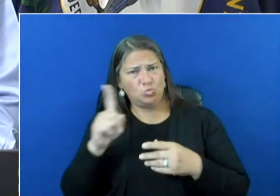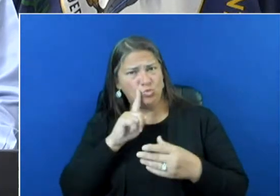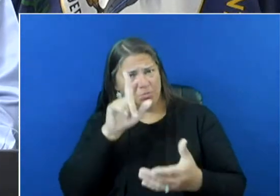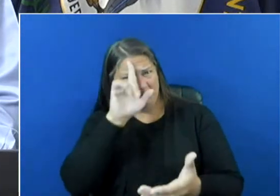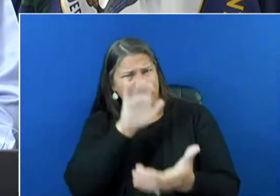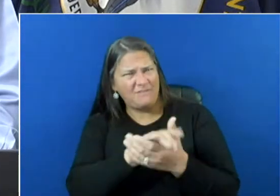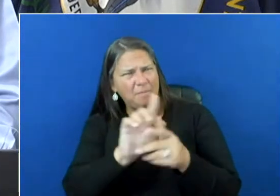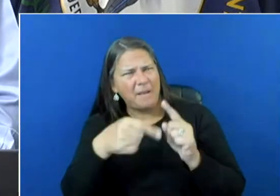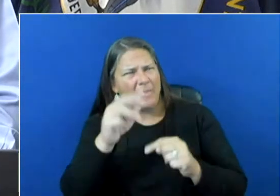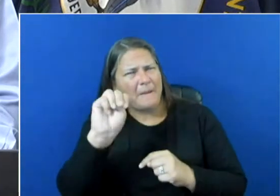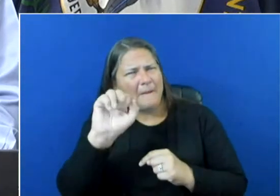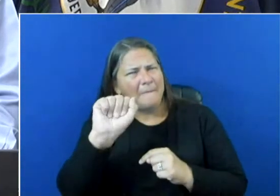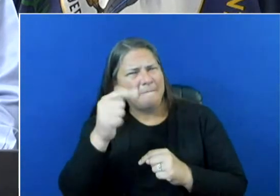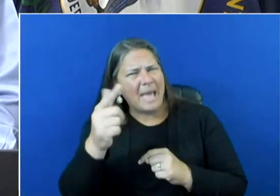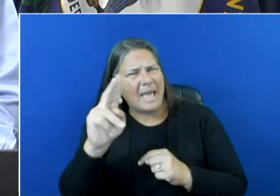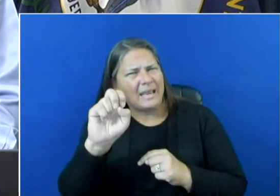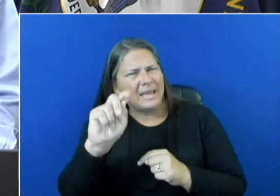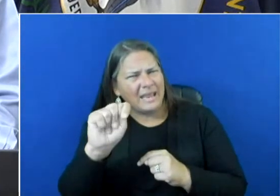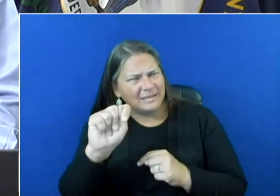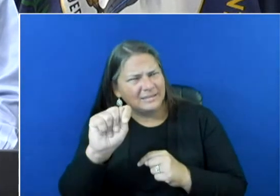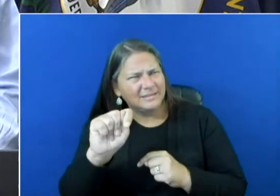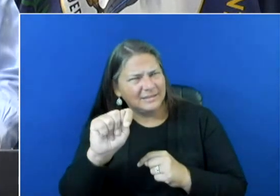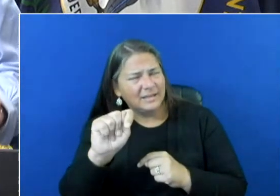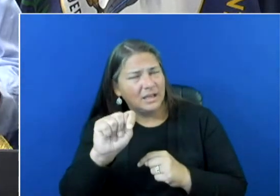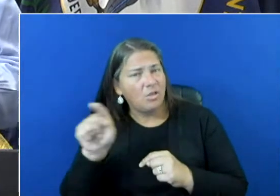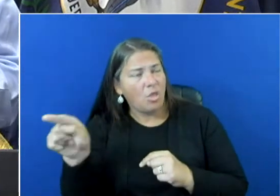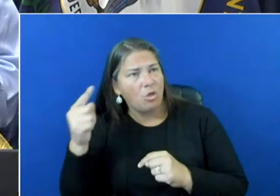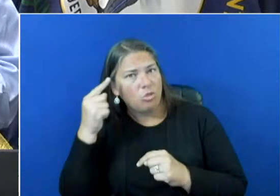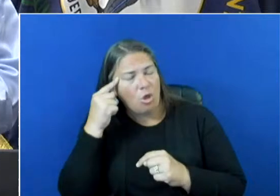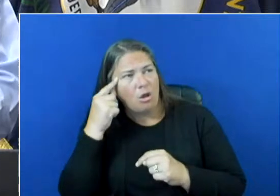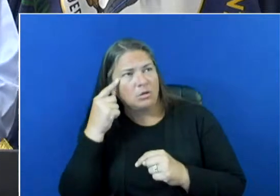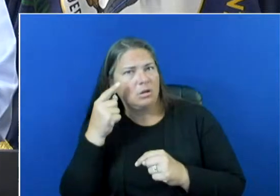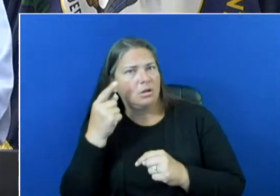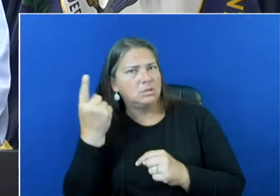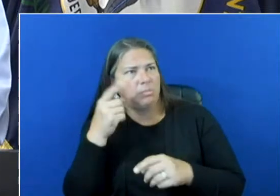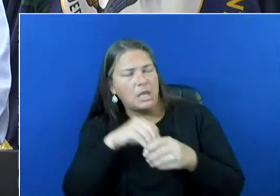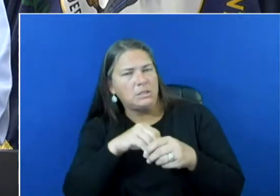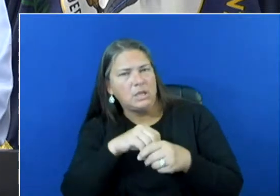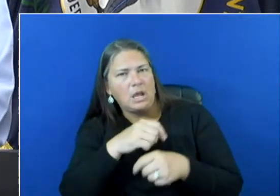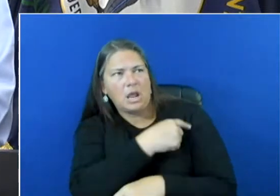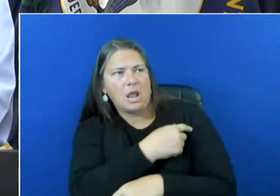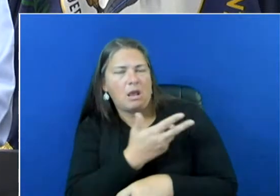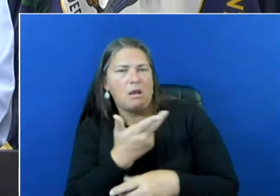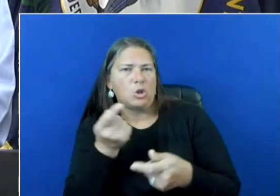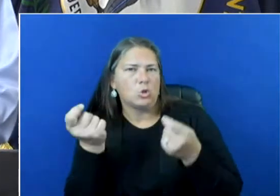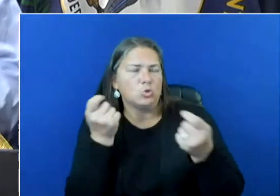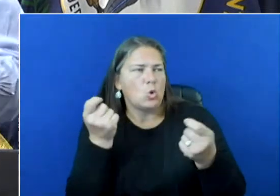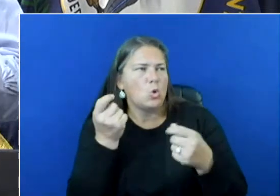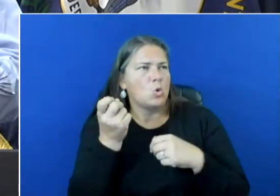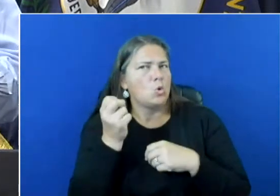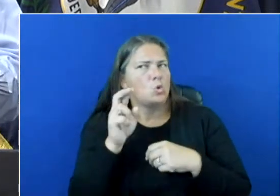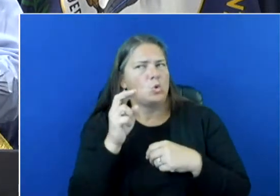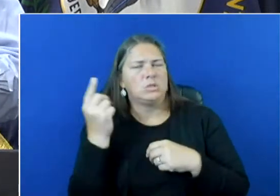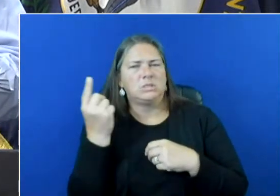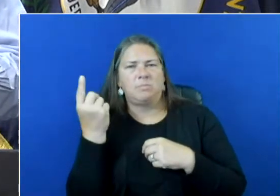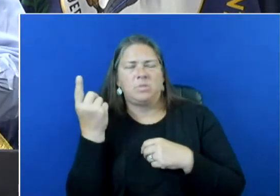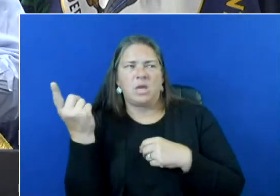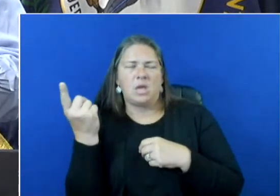the information that they got was bad, or that it's some form of control, or that it's being pushed